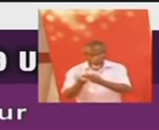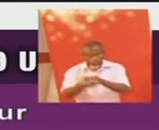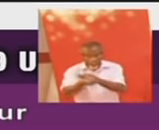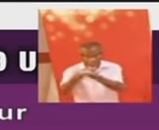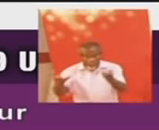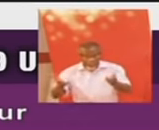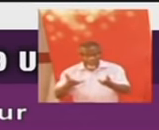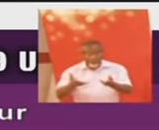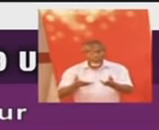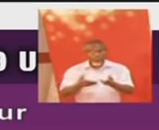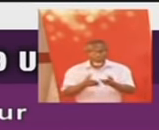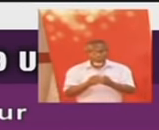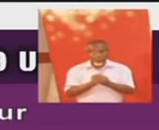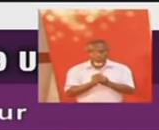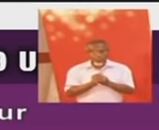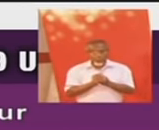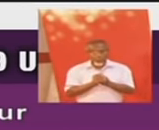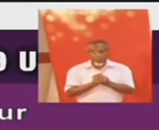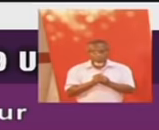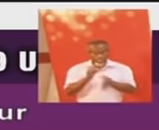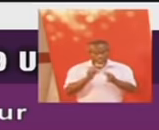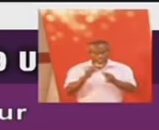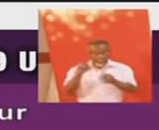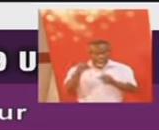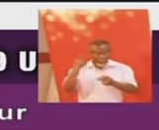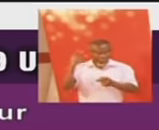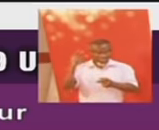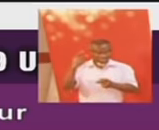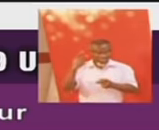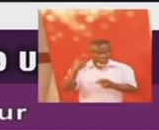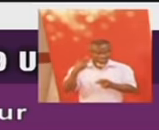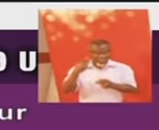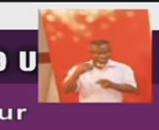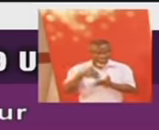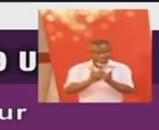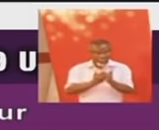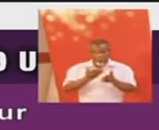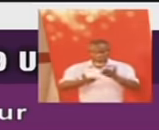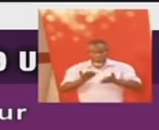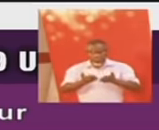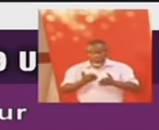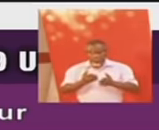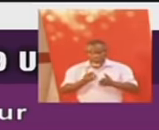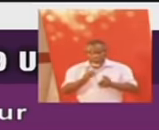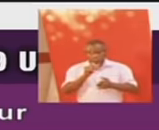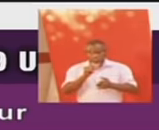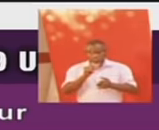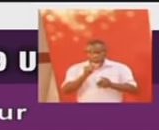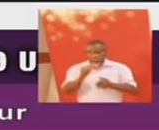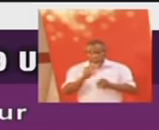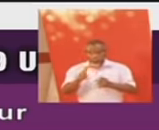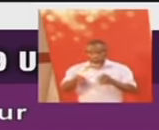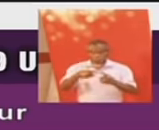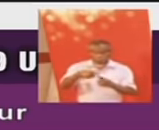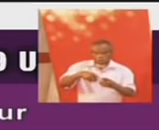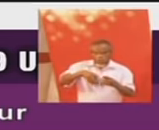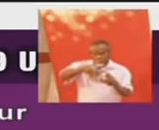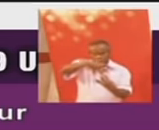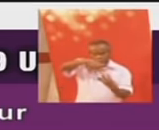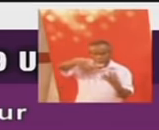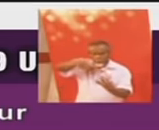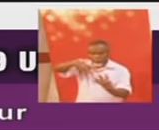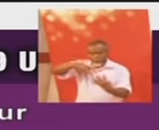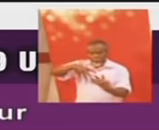not to go to work? A lot of people still have the fear that simply because they have some comorbidity, they just don't want to interact with the public. They've